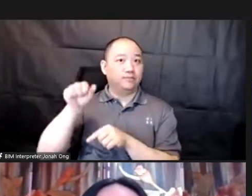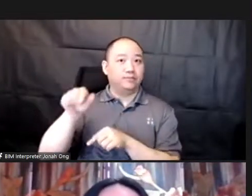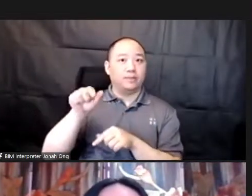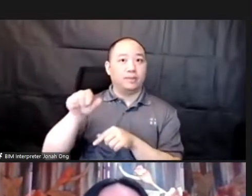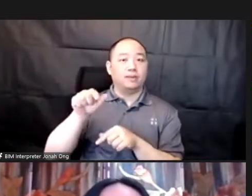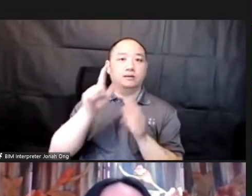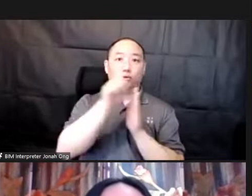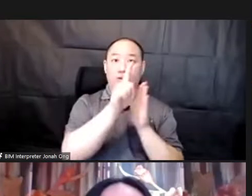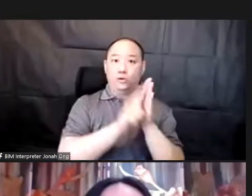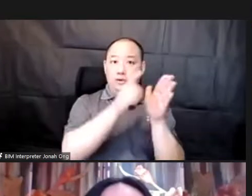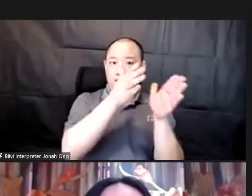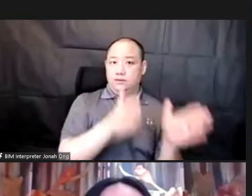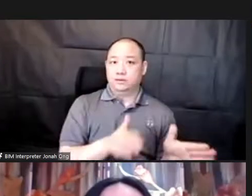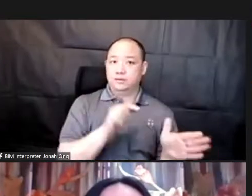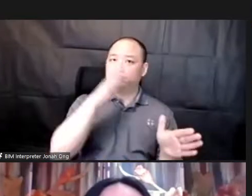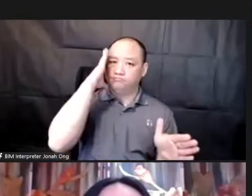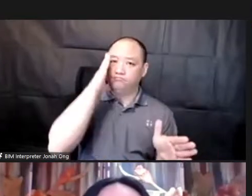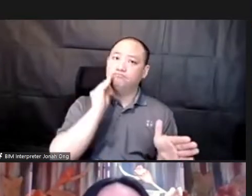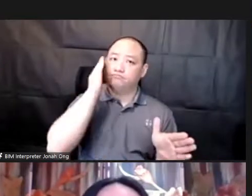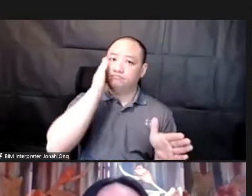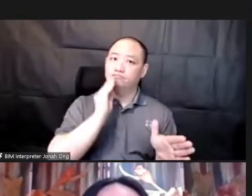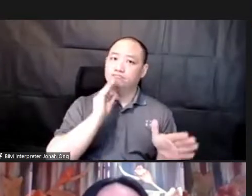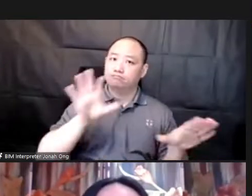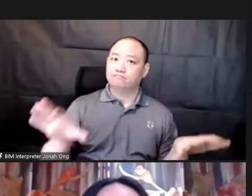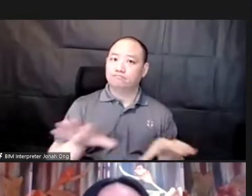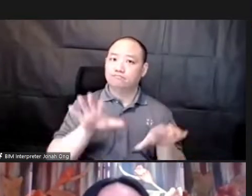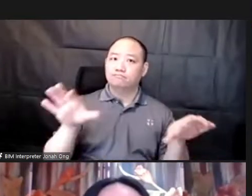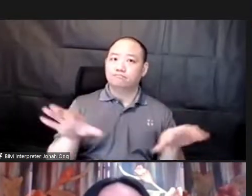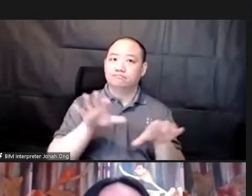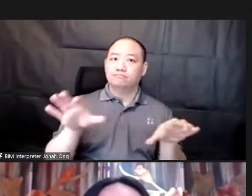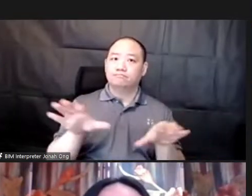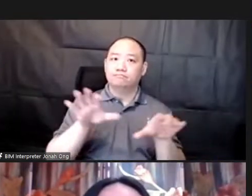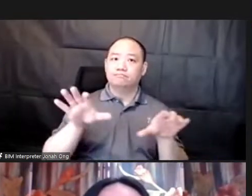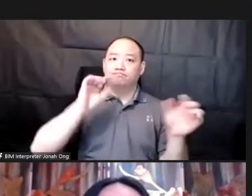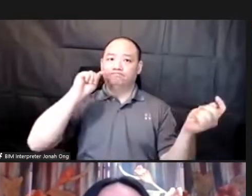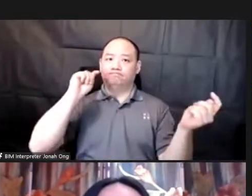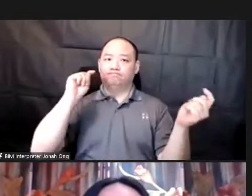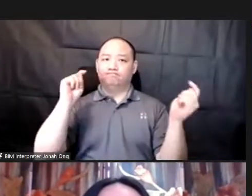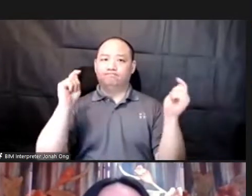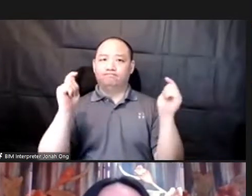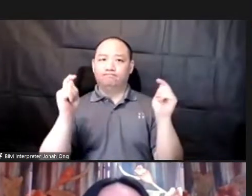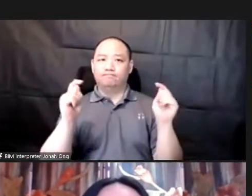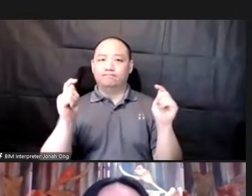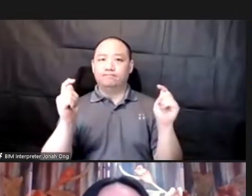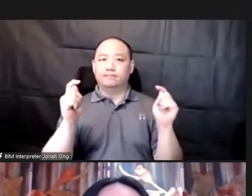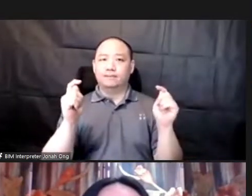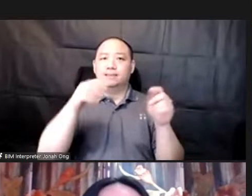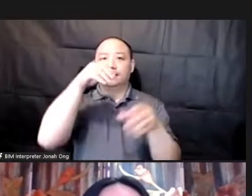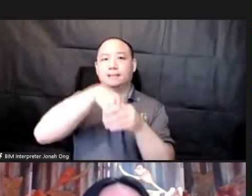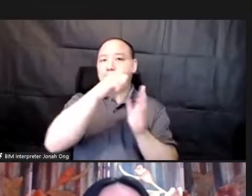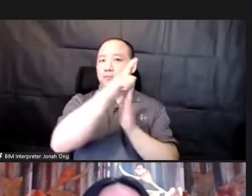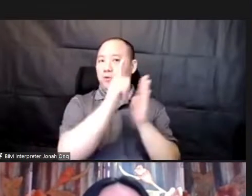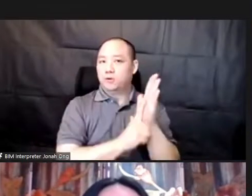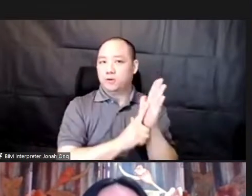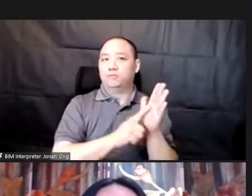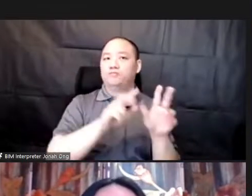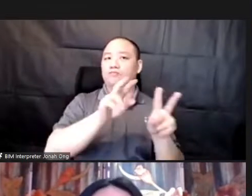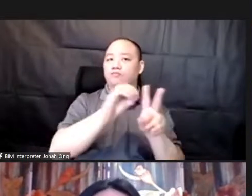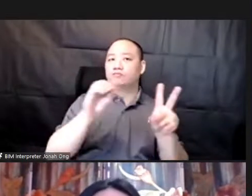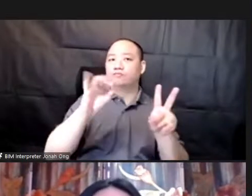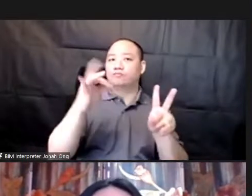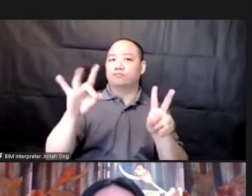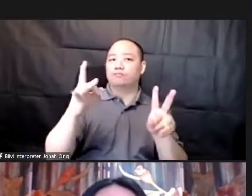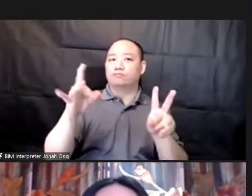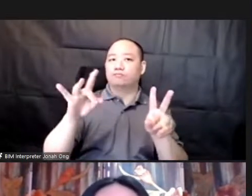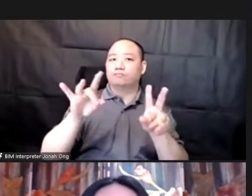lawyer. She has experience doing dispute resolution work in a wide range of practice areas. In 2018, she